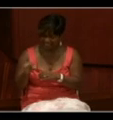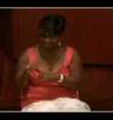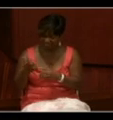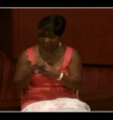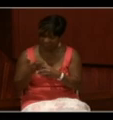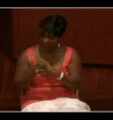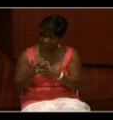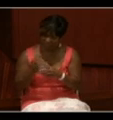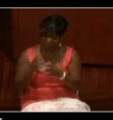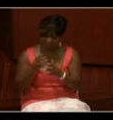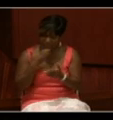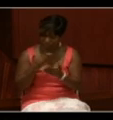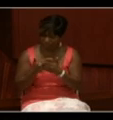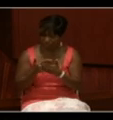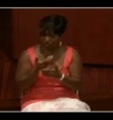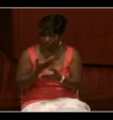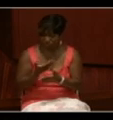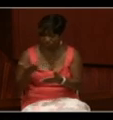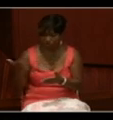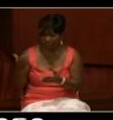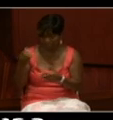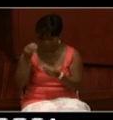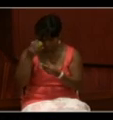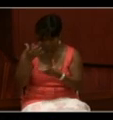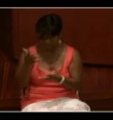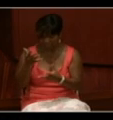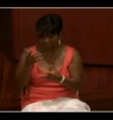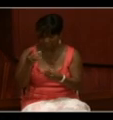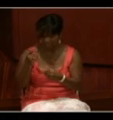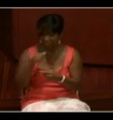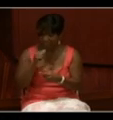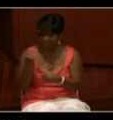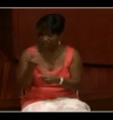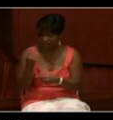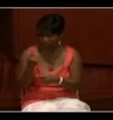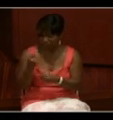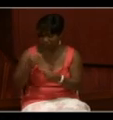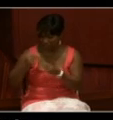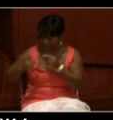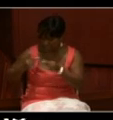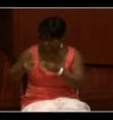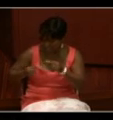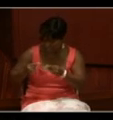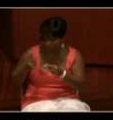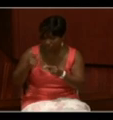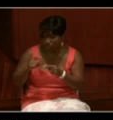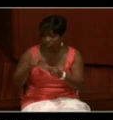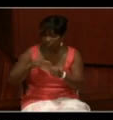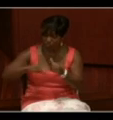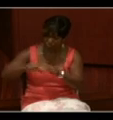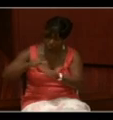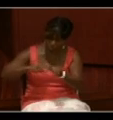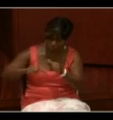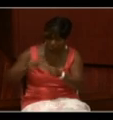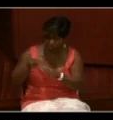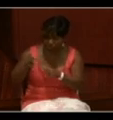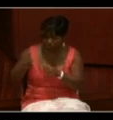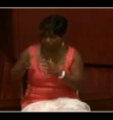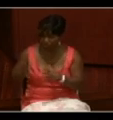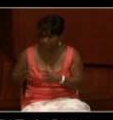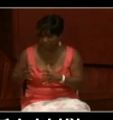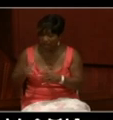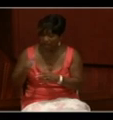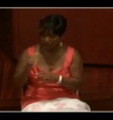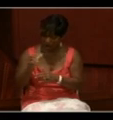of information, not just for genealogists, but also for social historians, archaeologists, anthropologists, and many